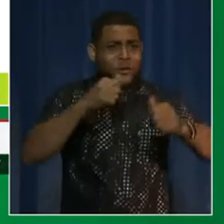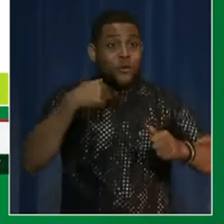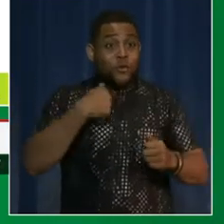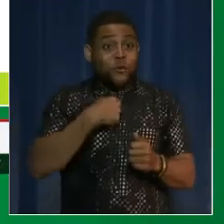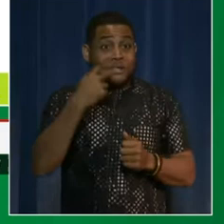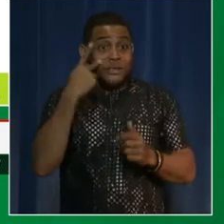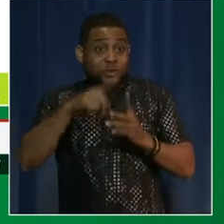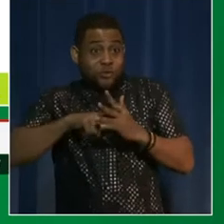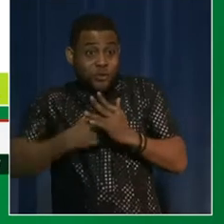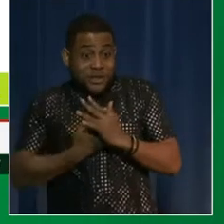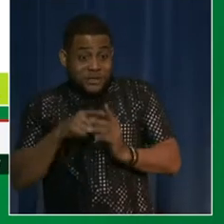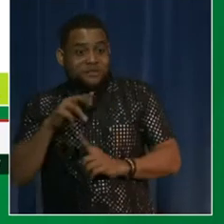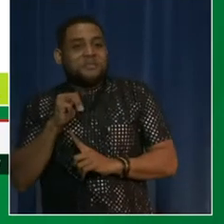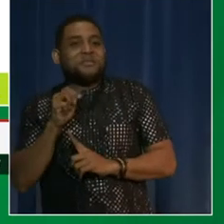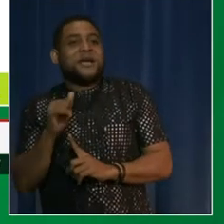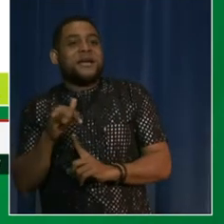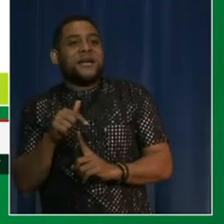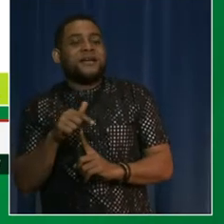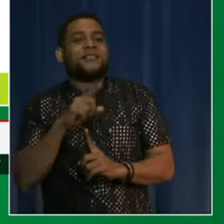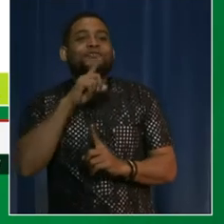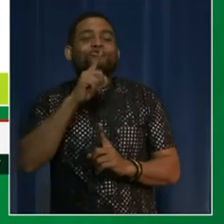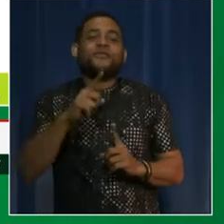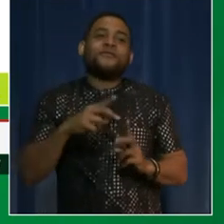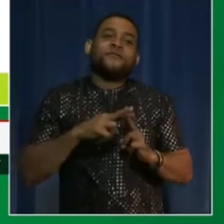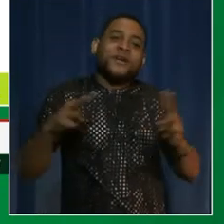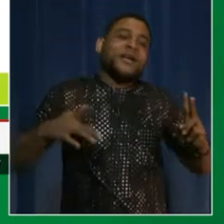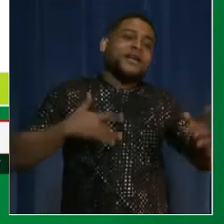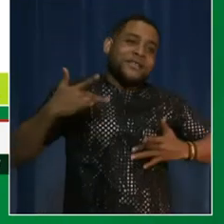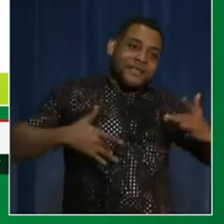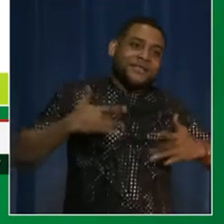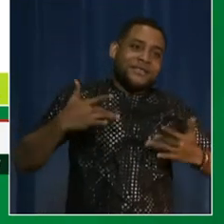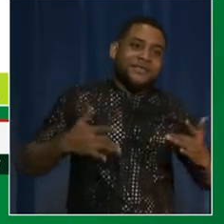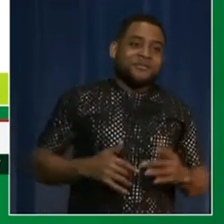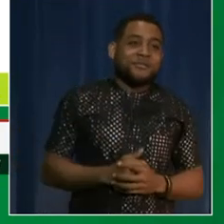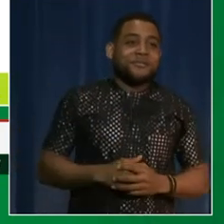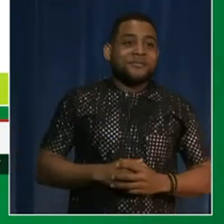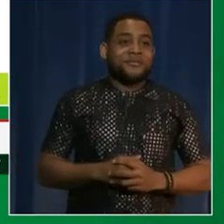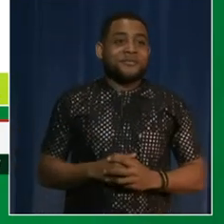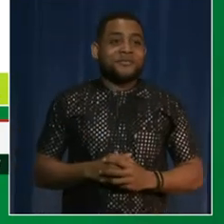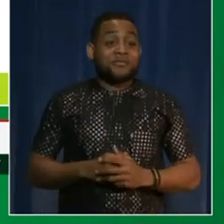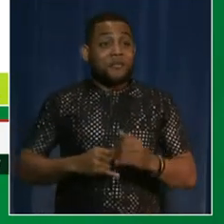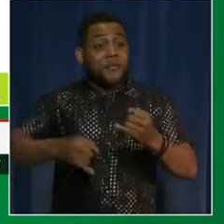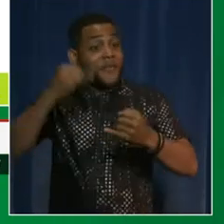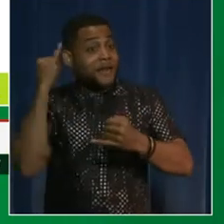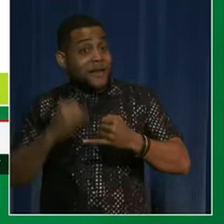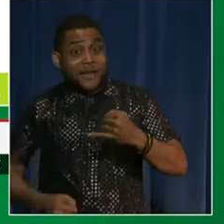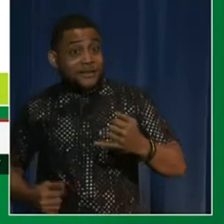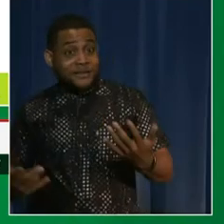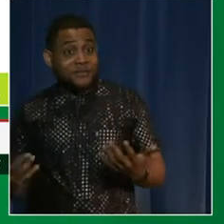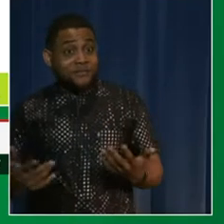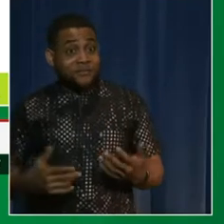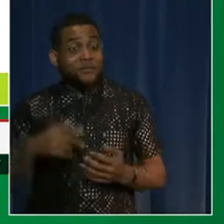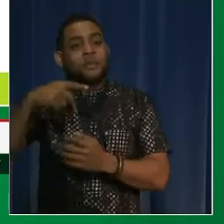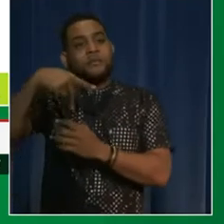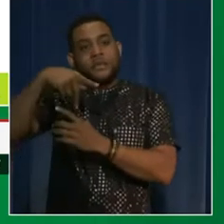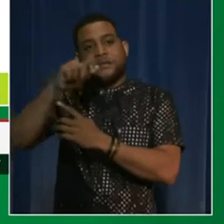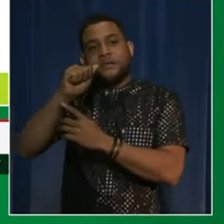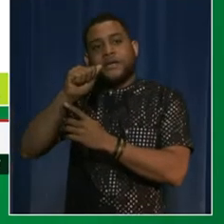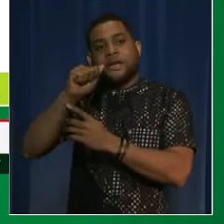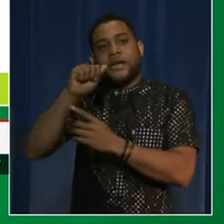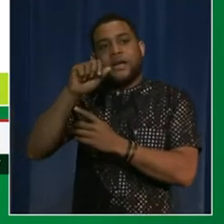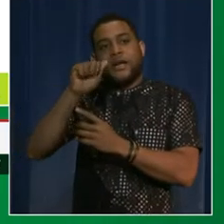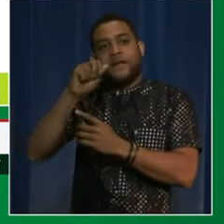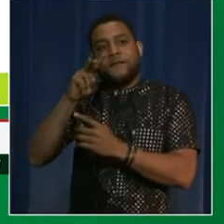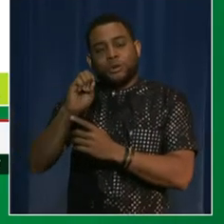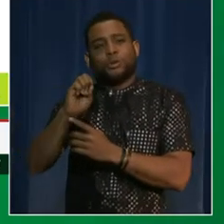that's very exciting. And then lastly, just outside of where we are right now, Pennsylvania Avenue, core,